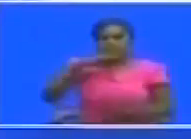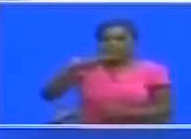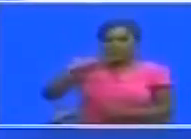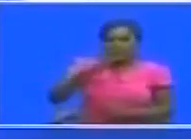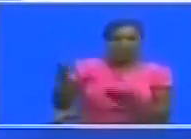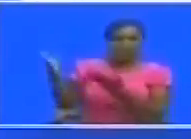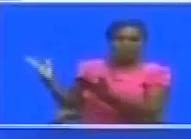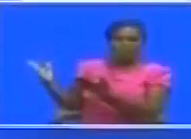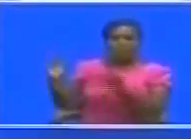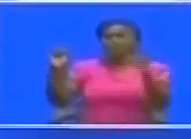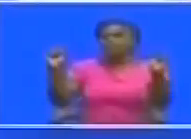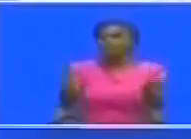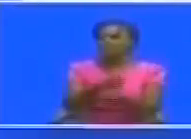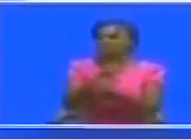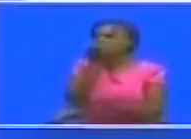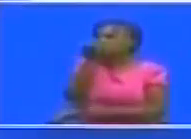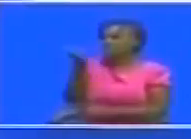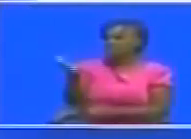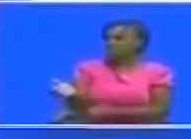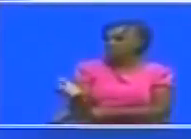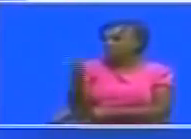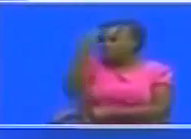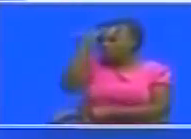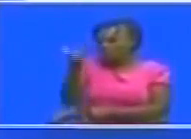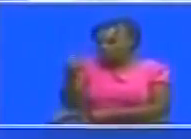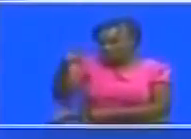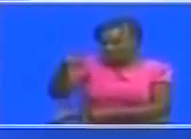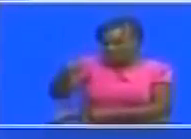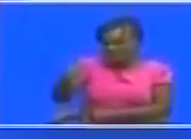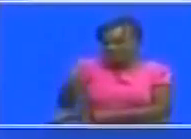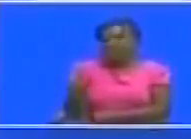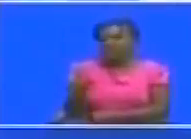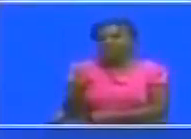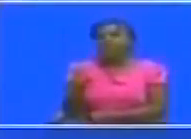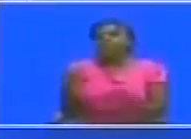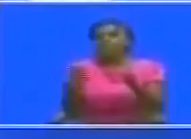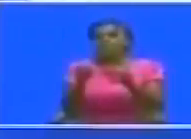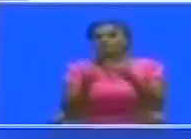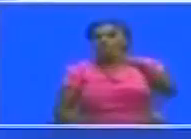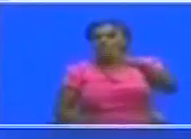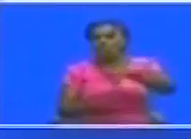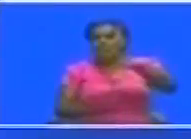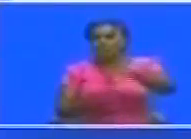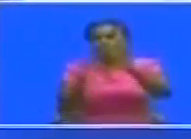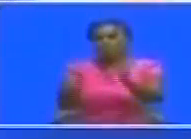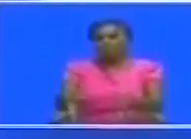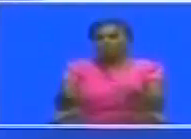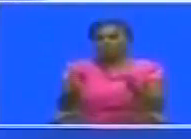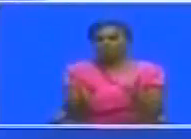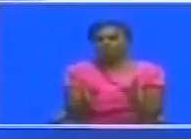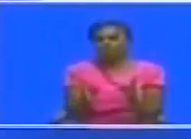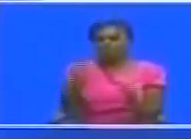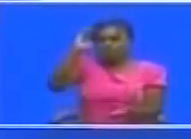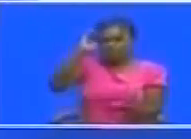David Sejjusa cannot be taken lightly, considering that he has now teamed up with top opposition leaders like Dr. Kizza Besigye,